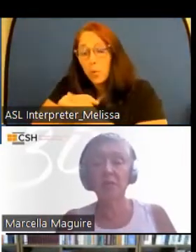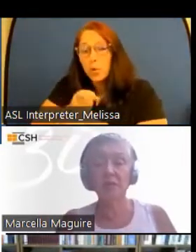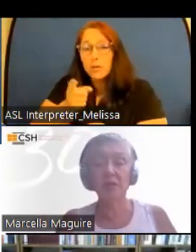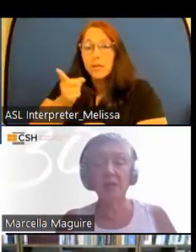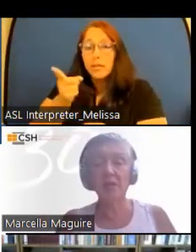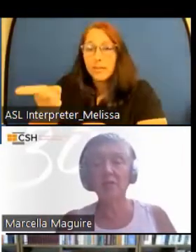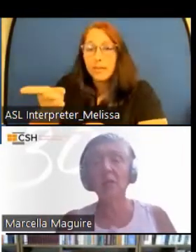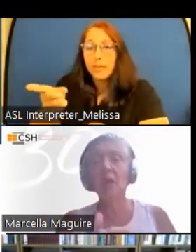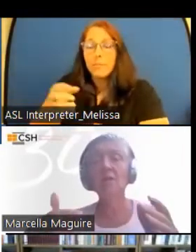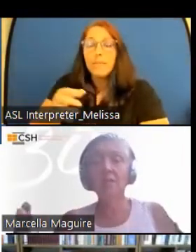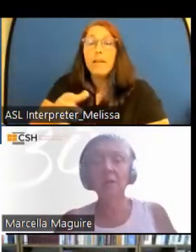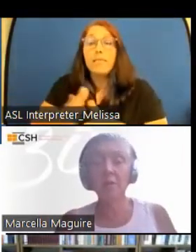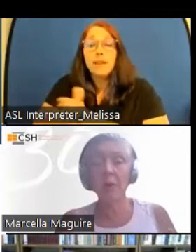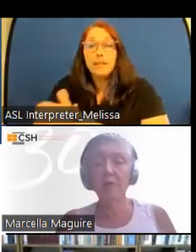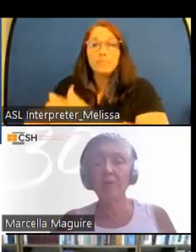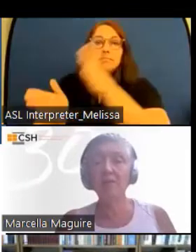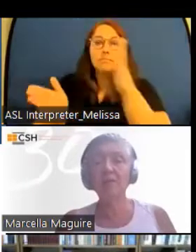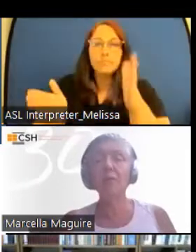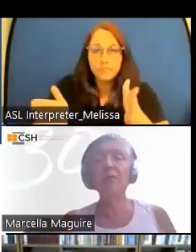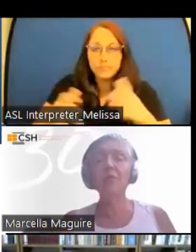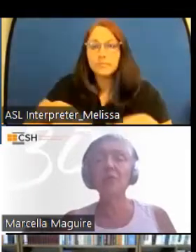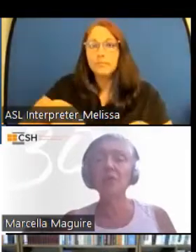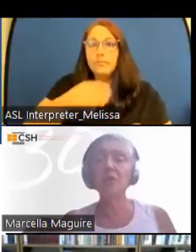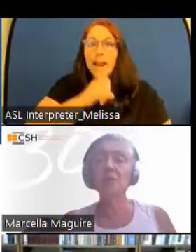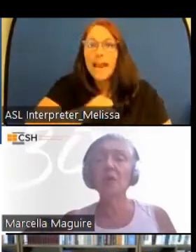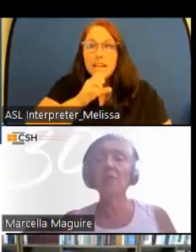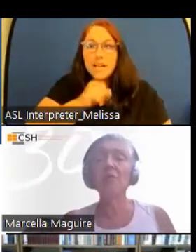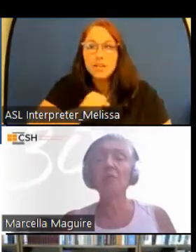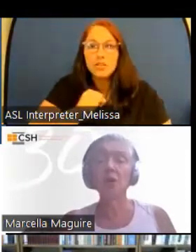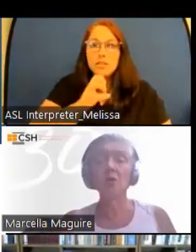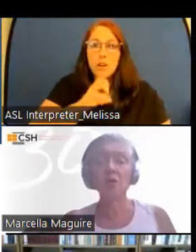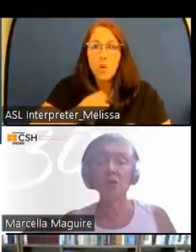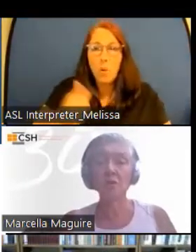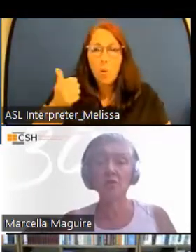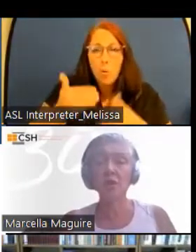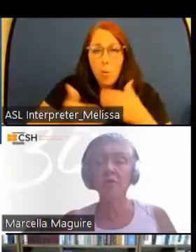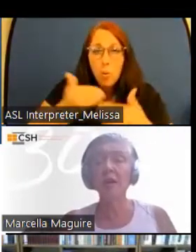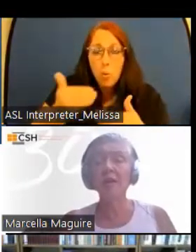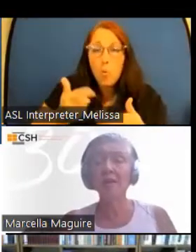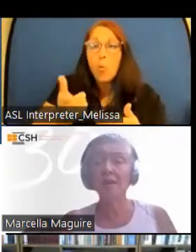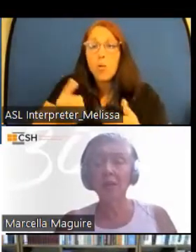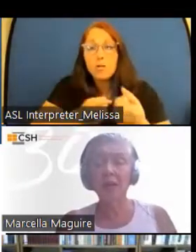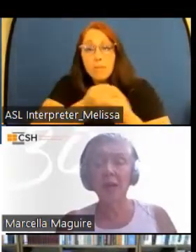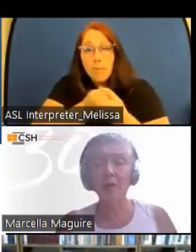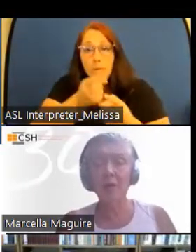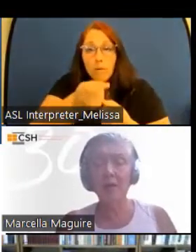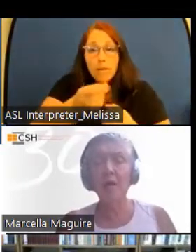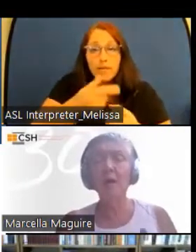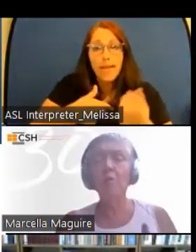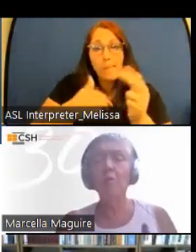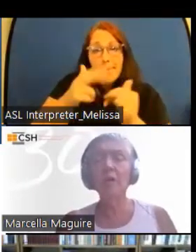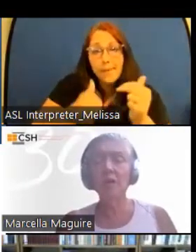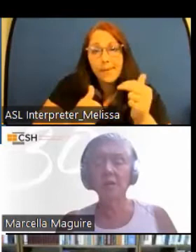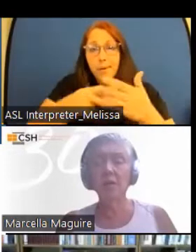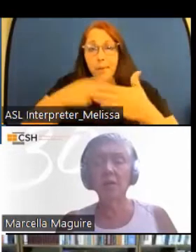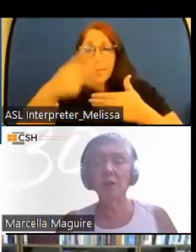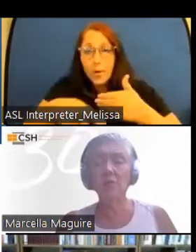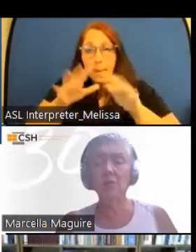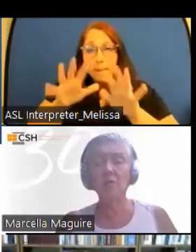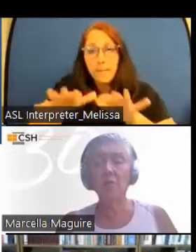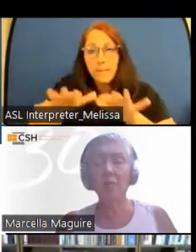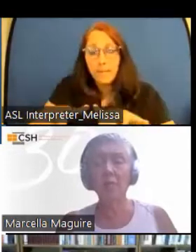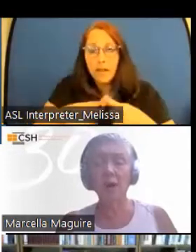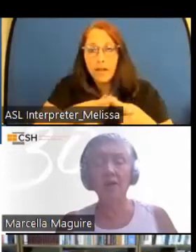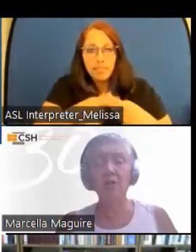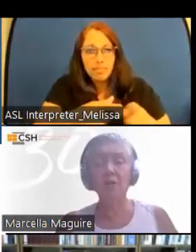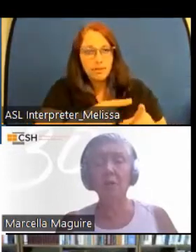who have disabilities. Let's build a public health sector. But those systems often don't talk to each other. They don't collaborate. We're here to talk to